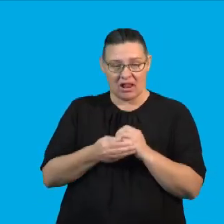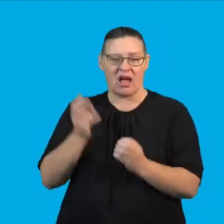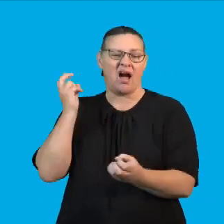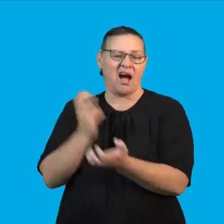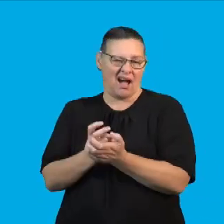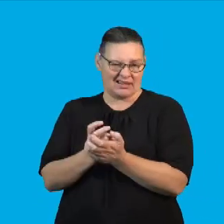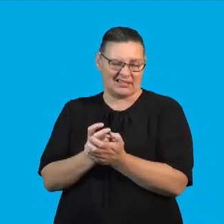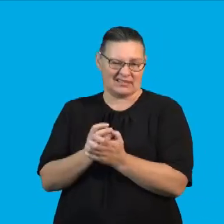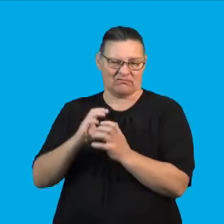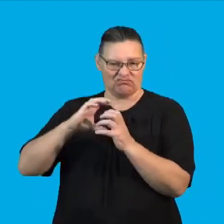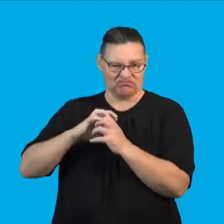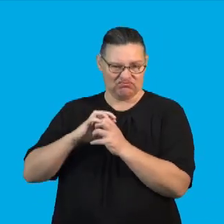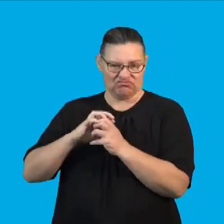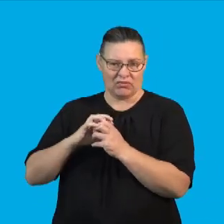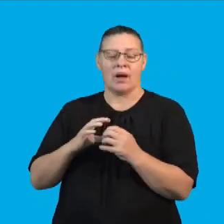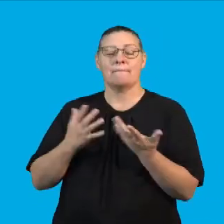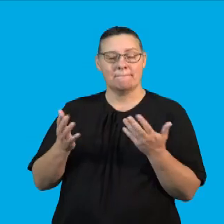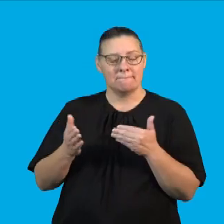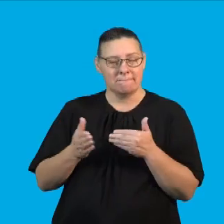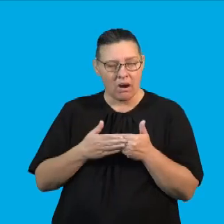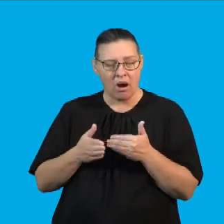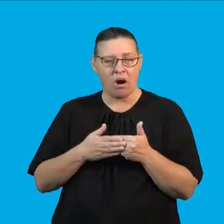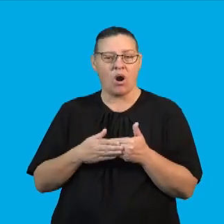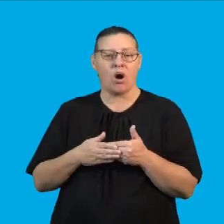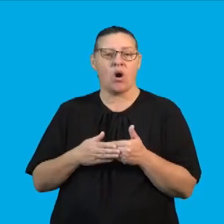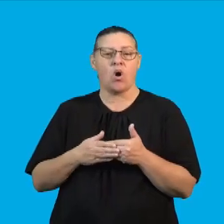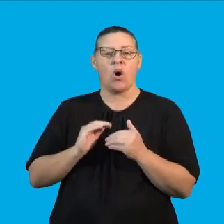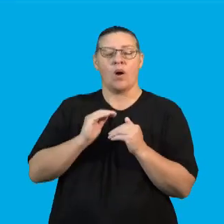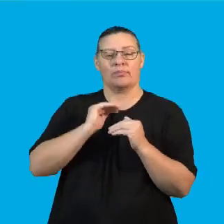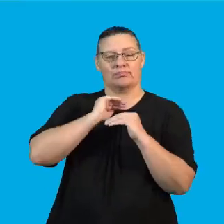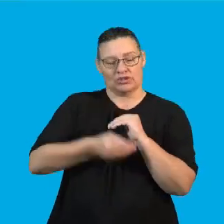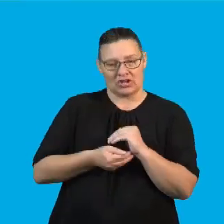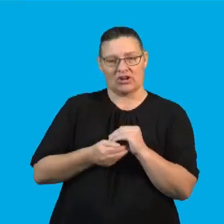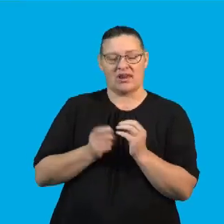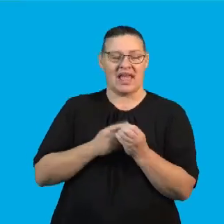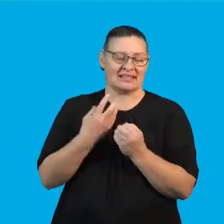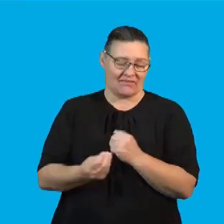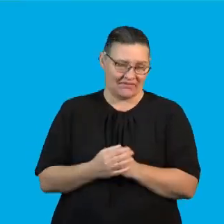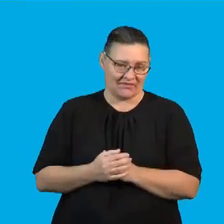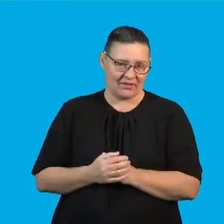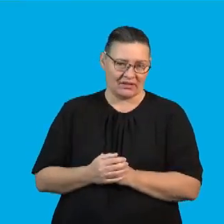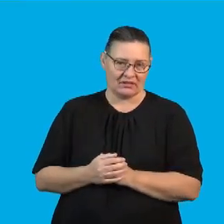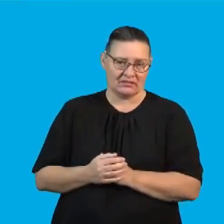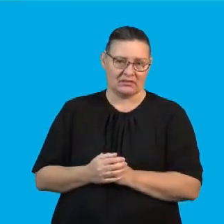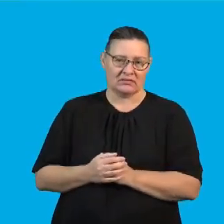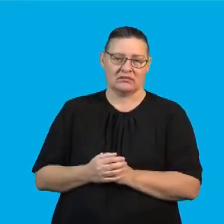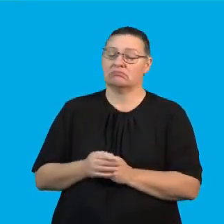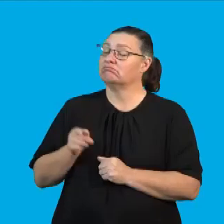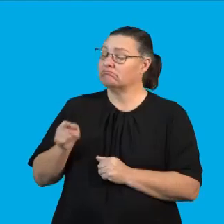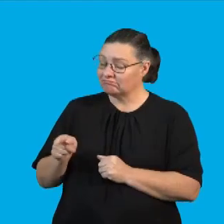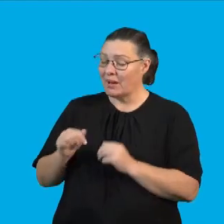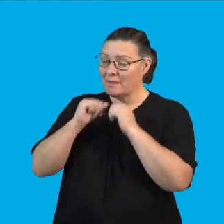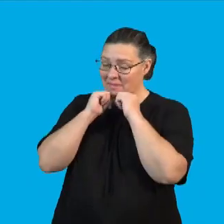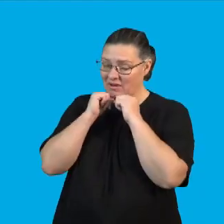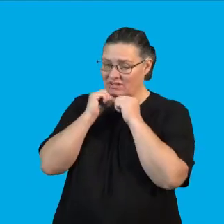what about the shell? It's a hard shell. So there is more chance of protection on the eggs.